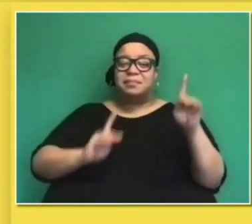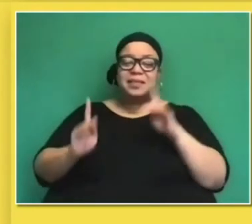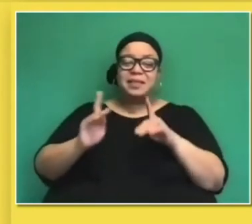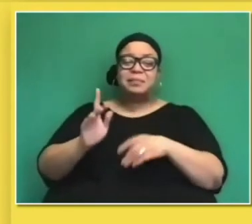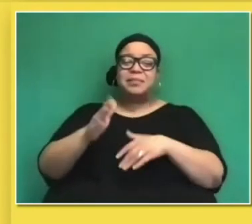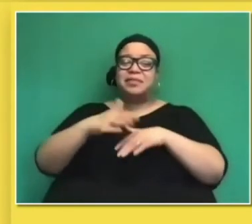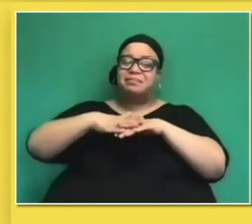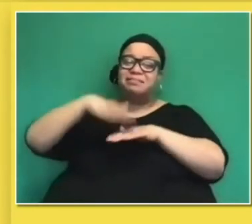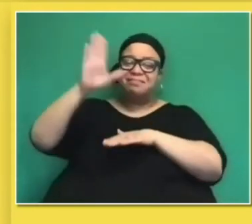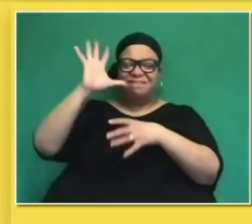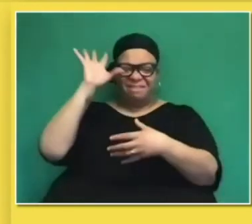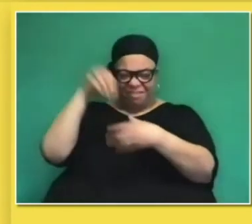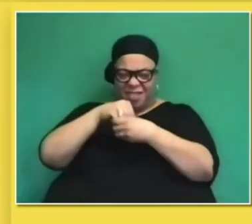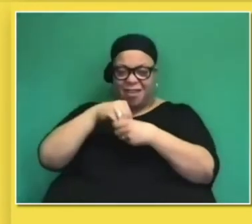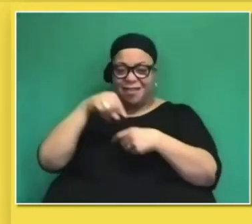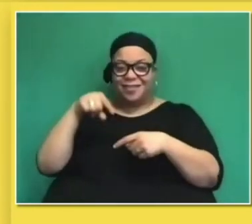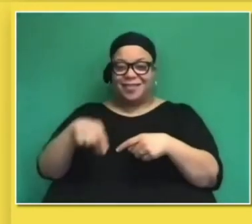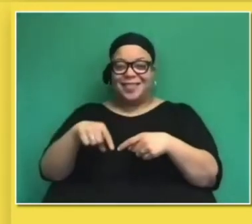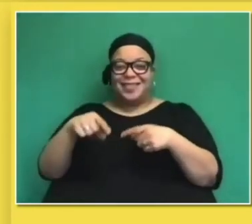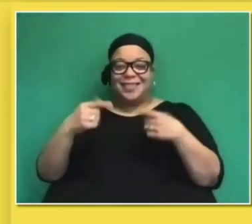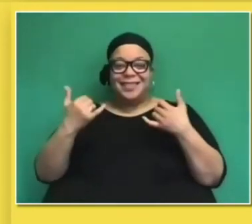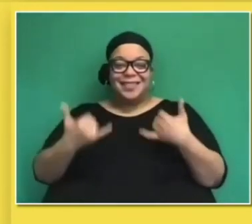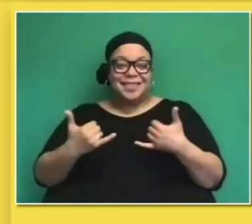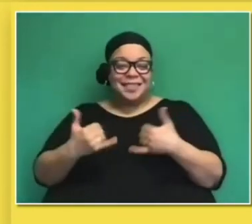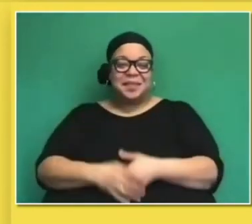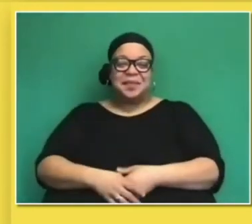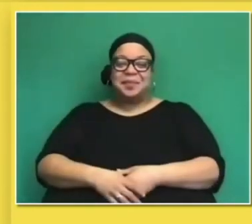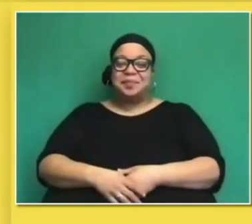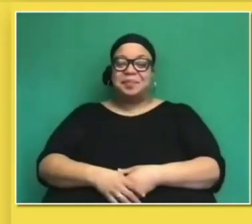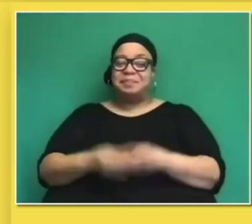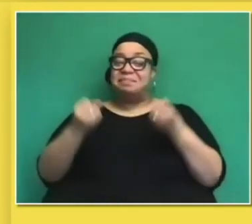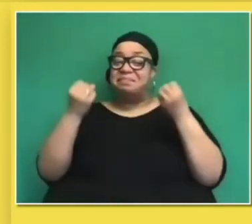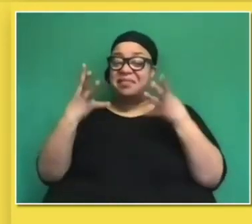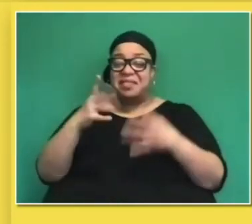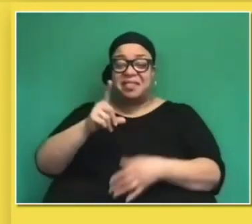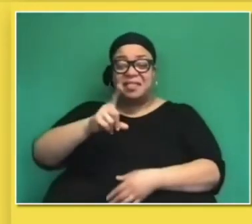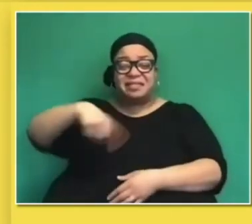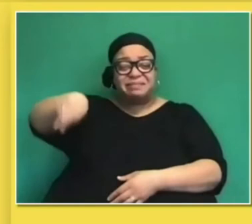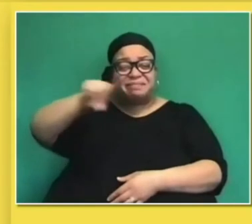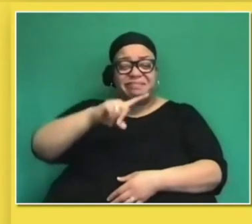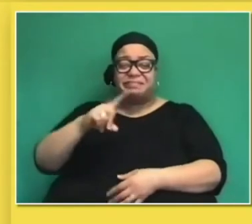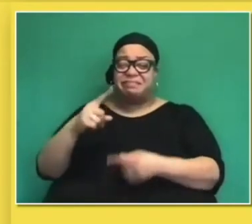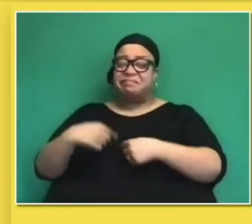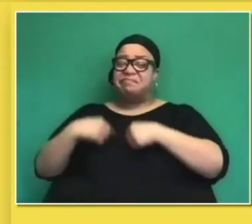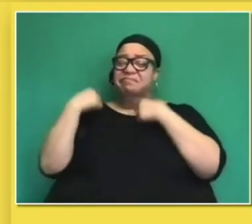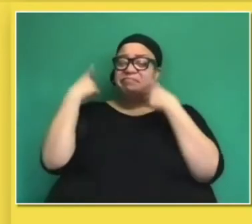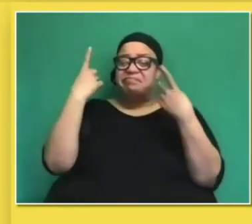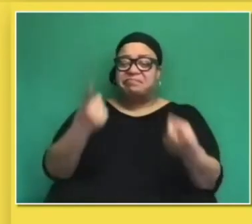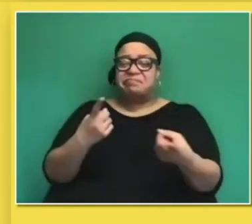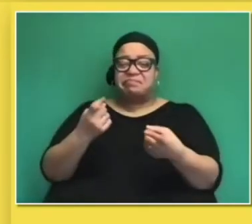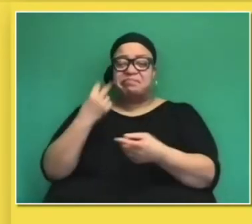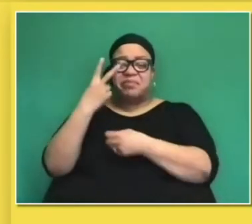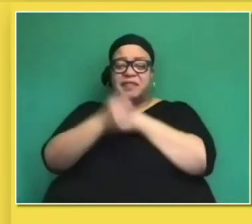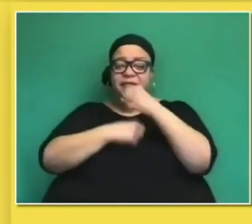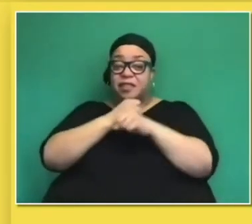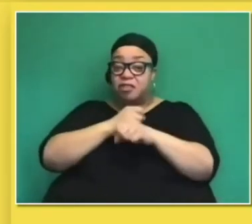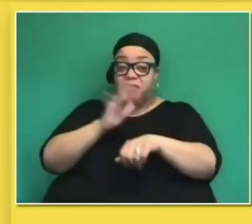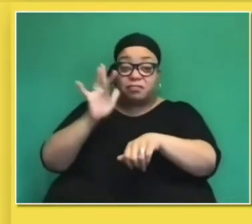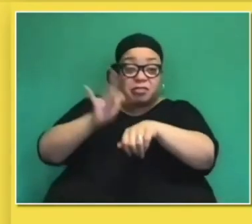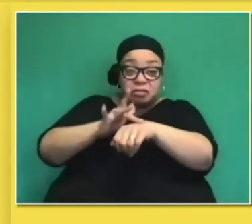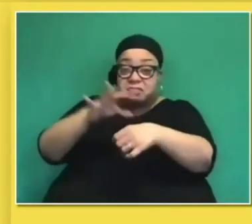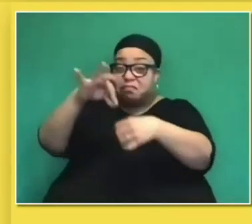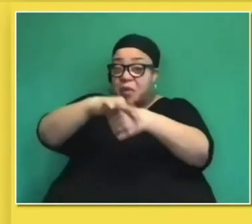many of them have not voted for maybe 12 years. We know that this happened in key states,